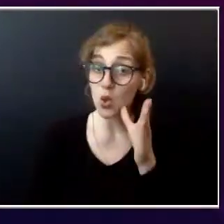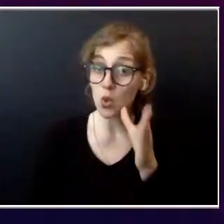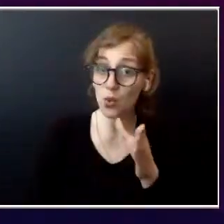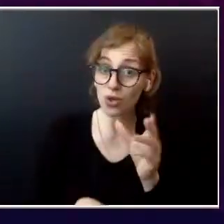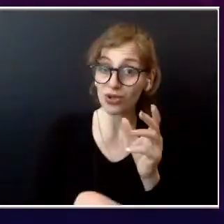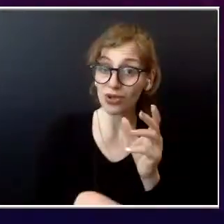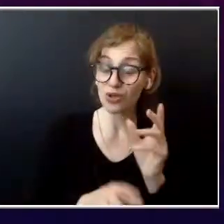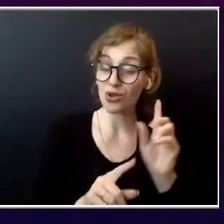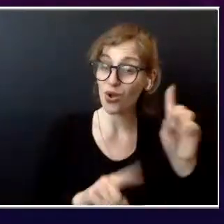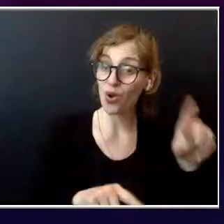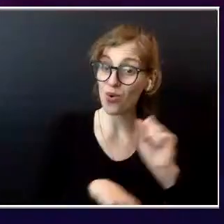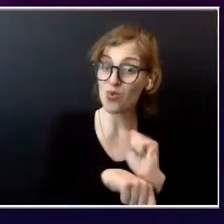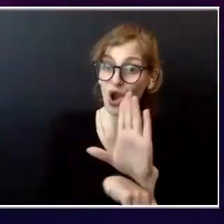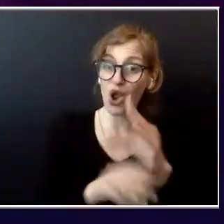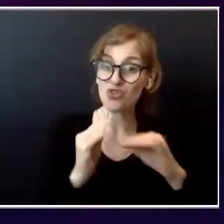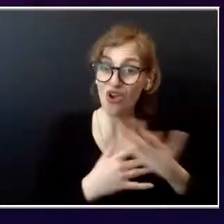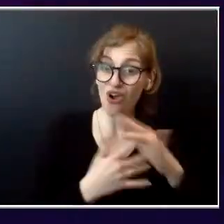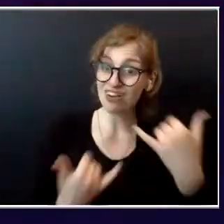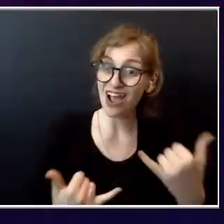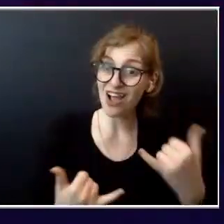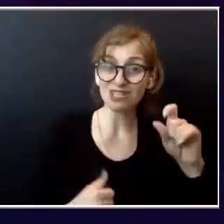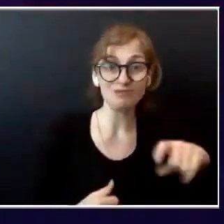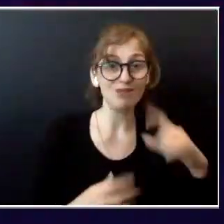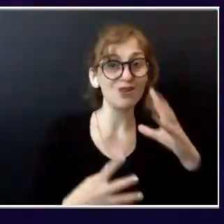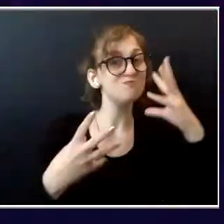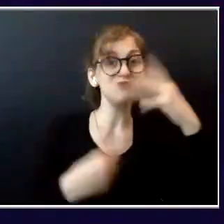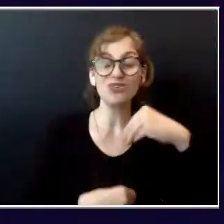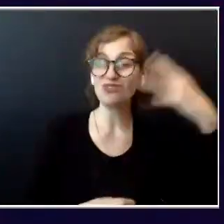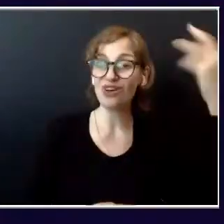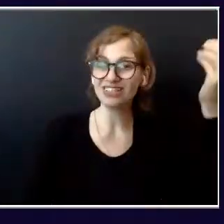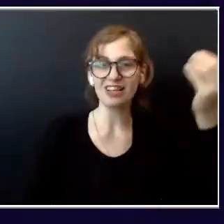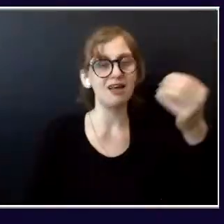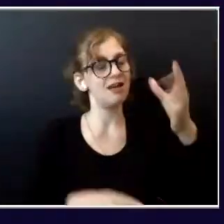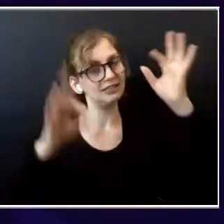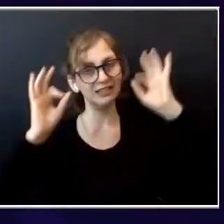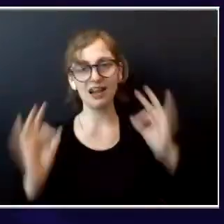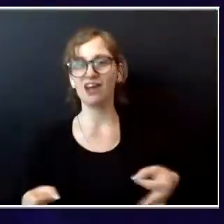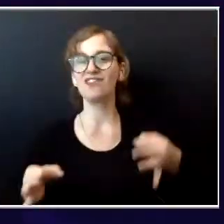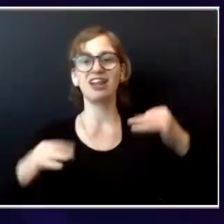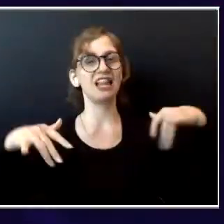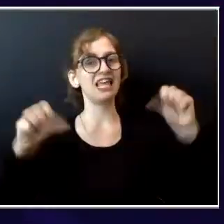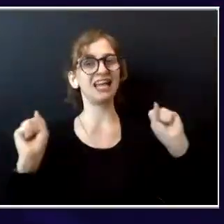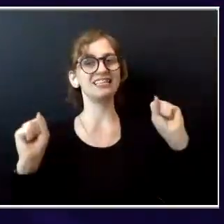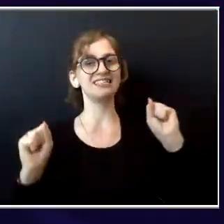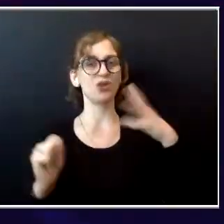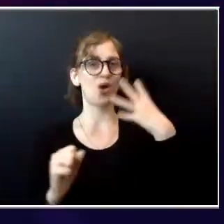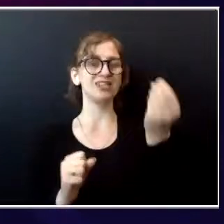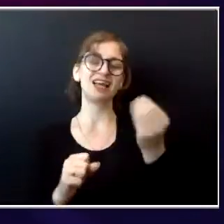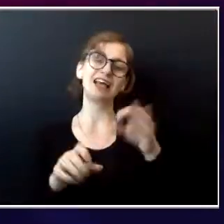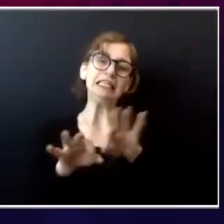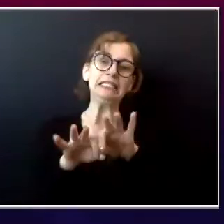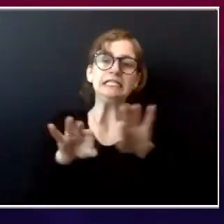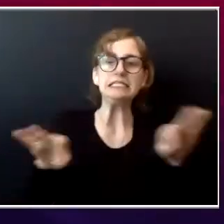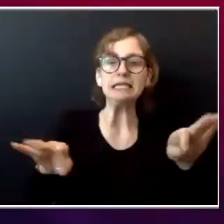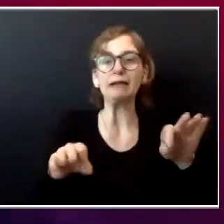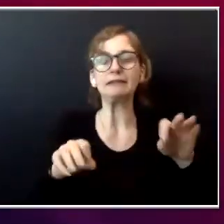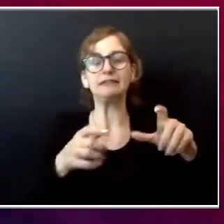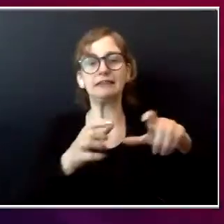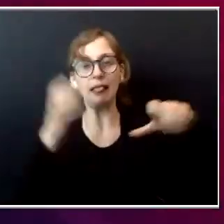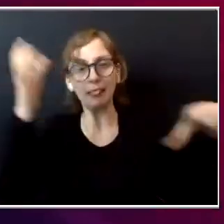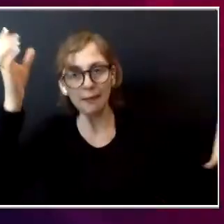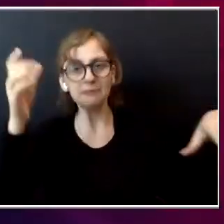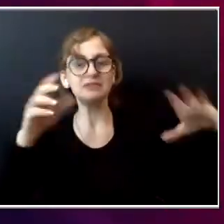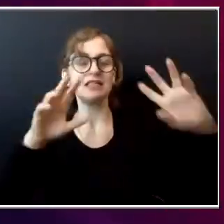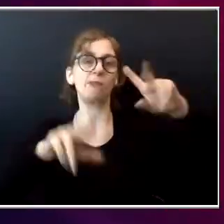be beautiful today. Absolutely. It's go out and pick up the sticks and limbs that blew down from the storm last